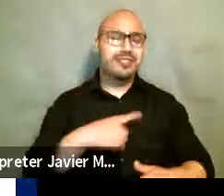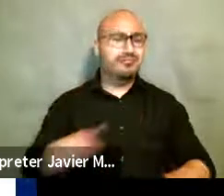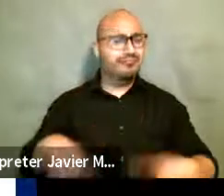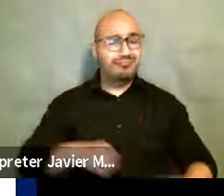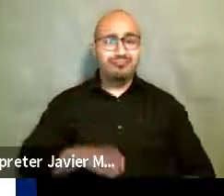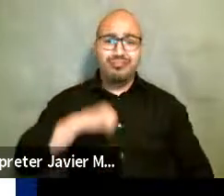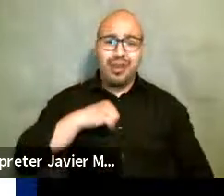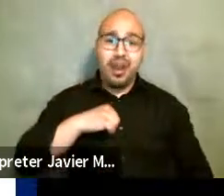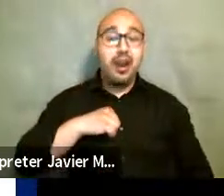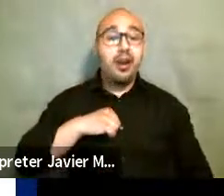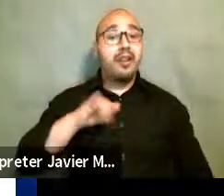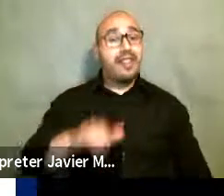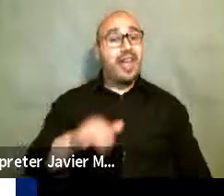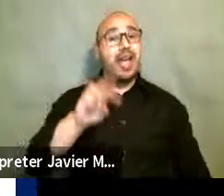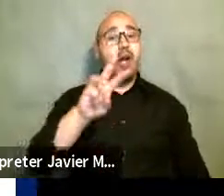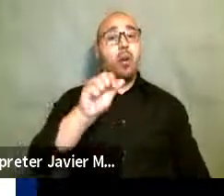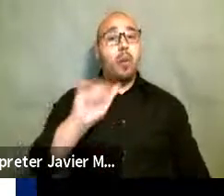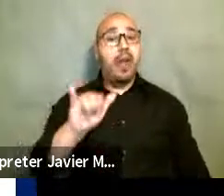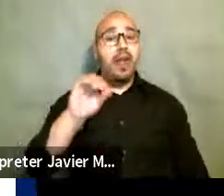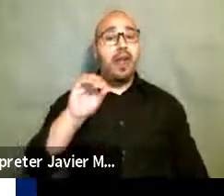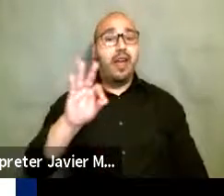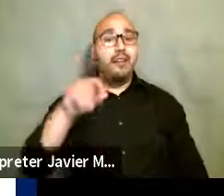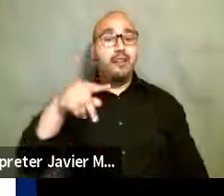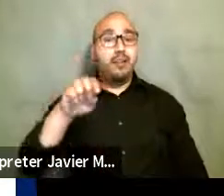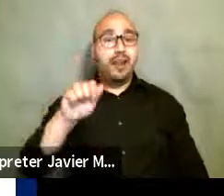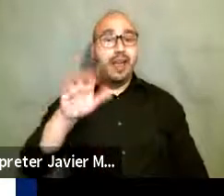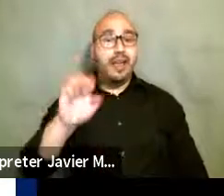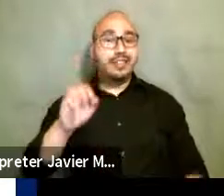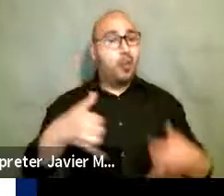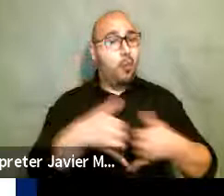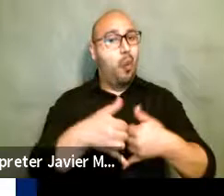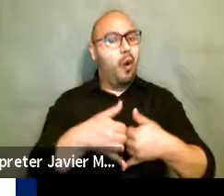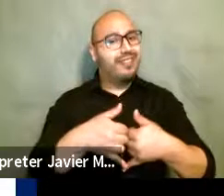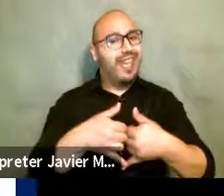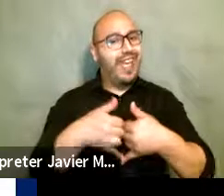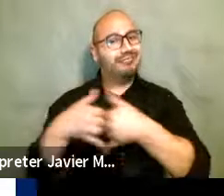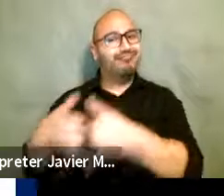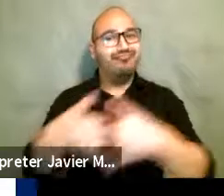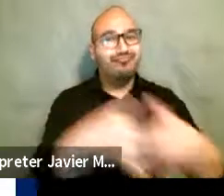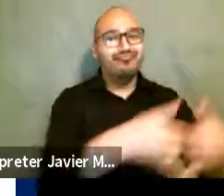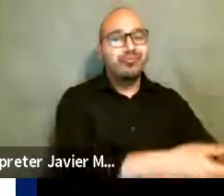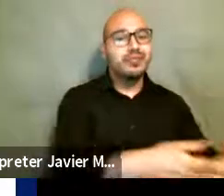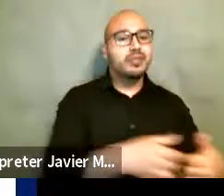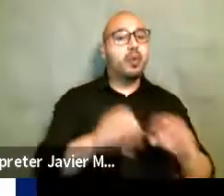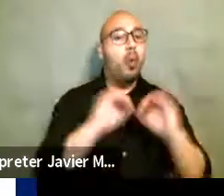of Peace Awards that are given to organizations, are given to